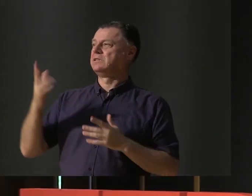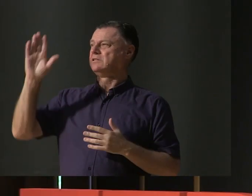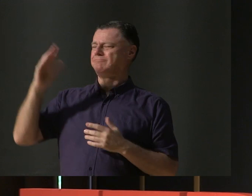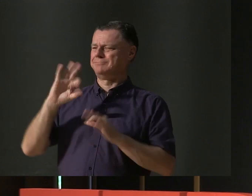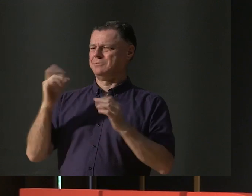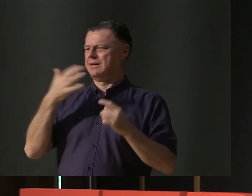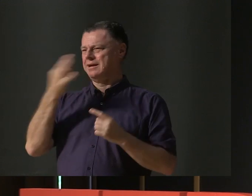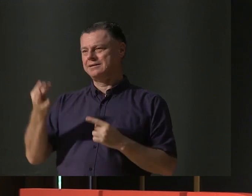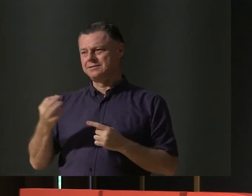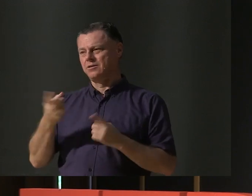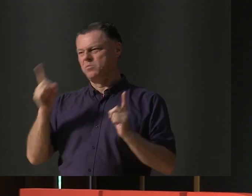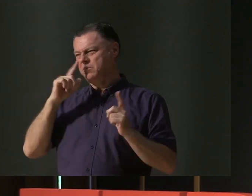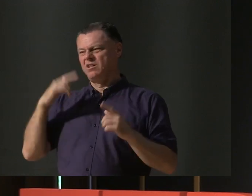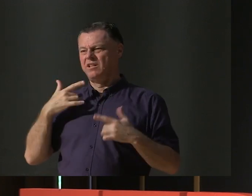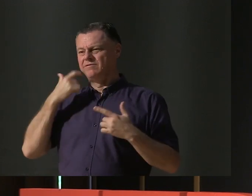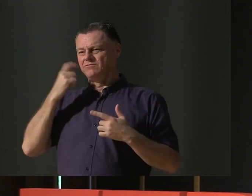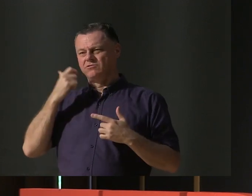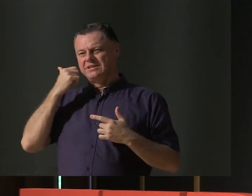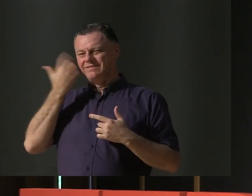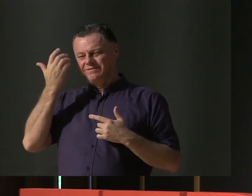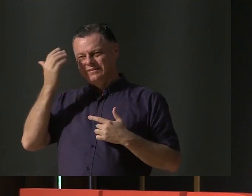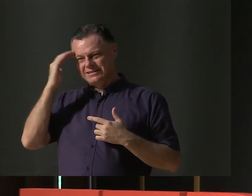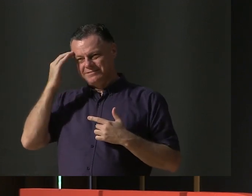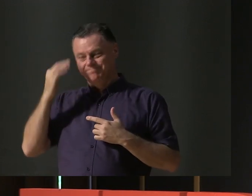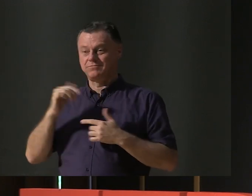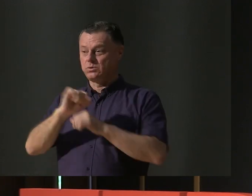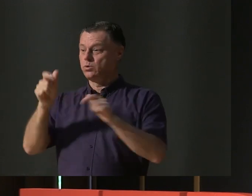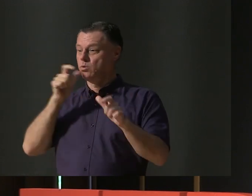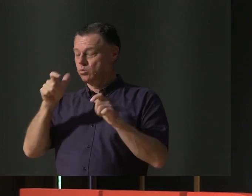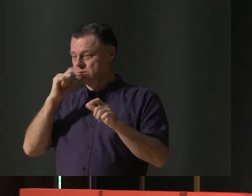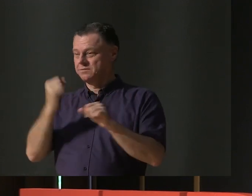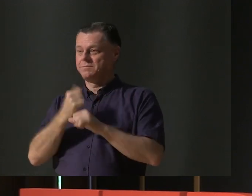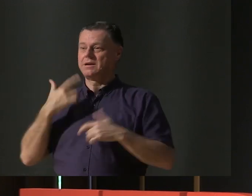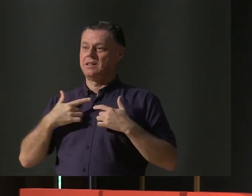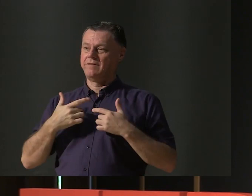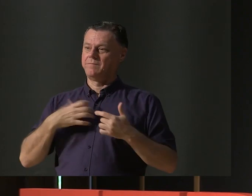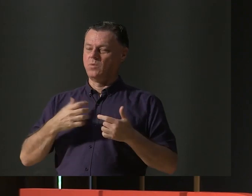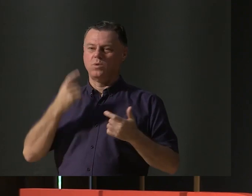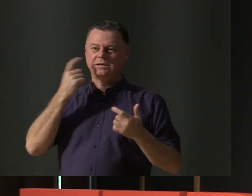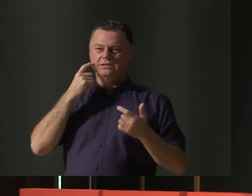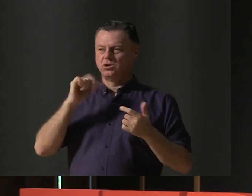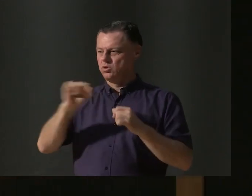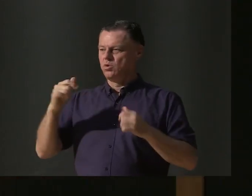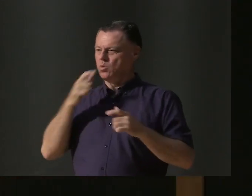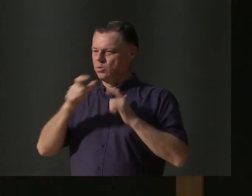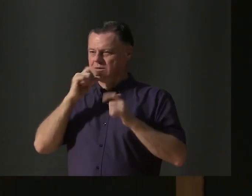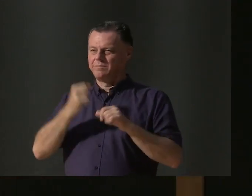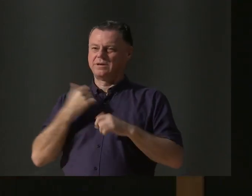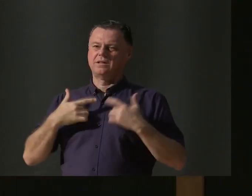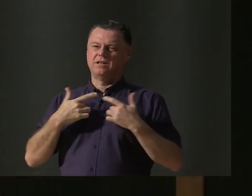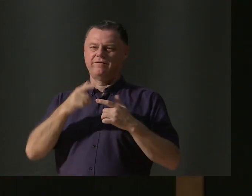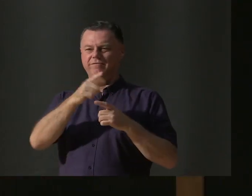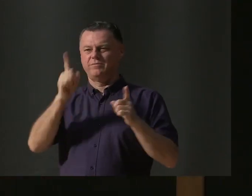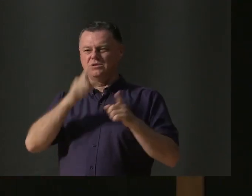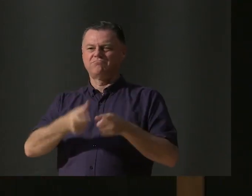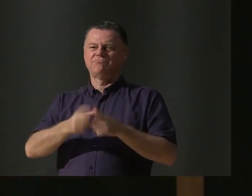can. We can use our words to make somebody's life harder or easier, and it's up to